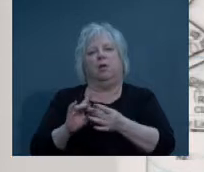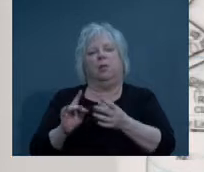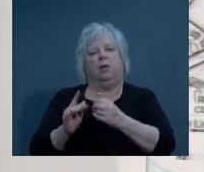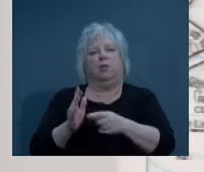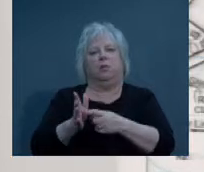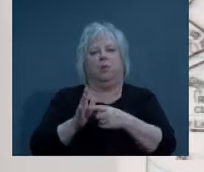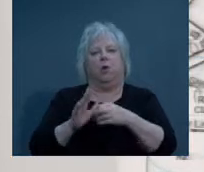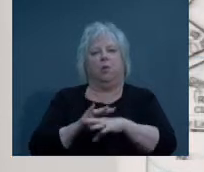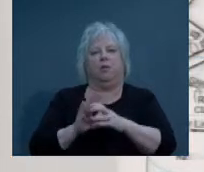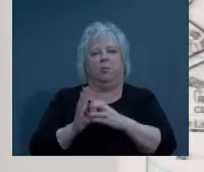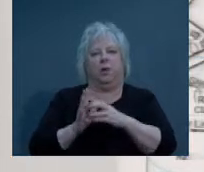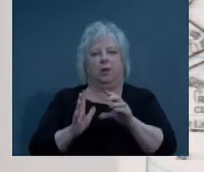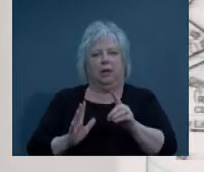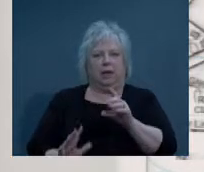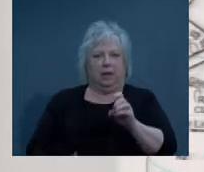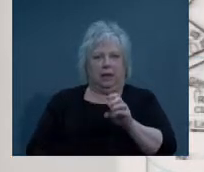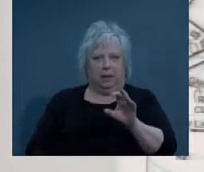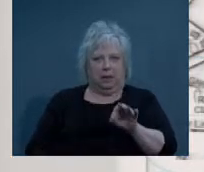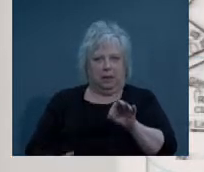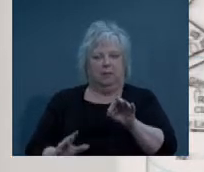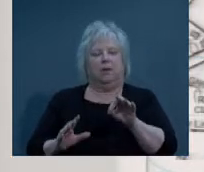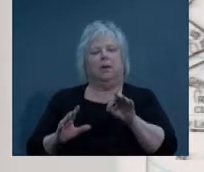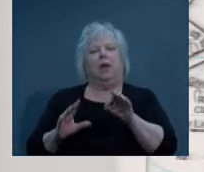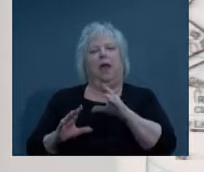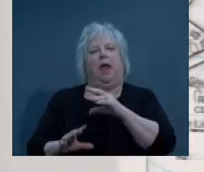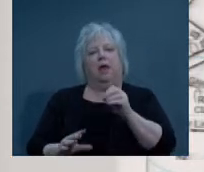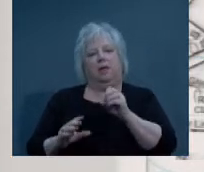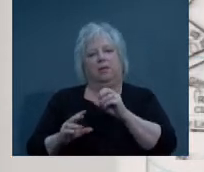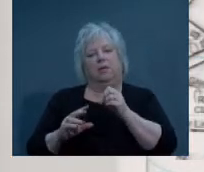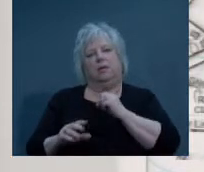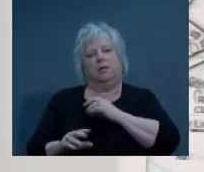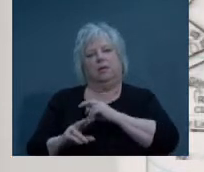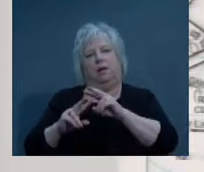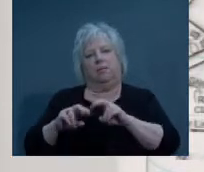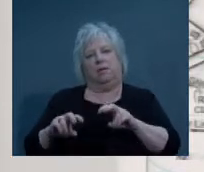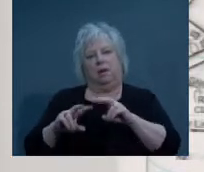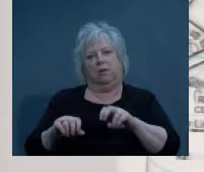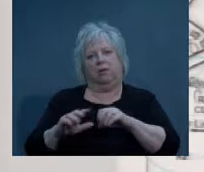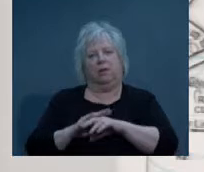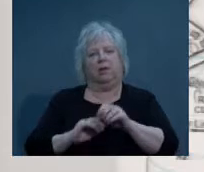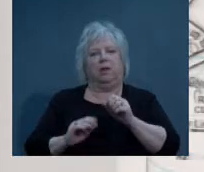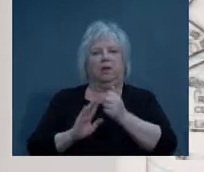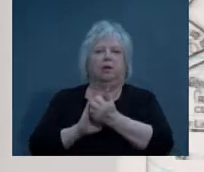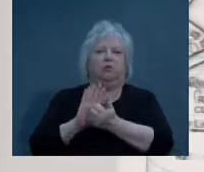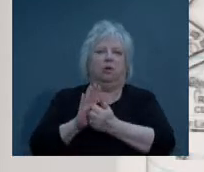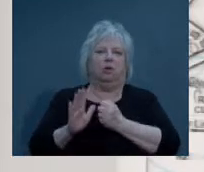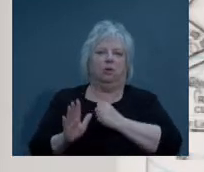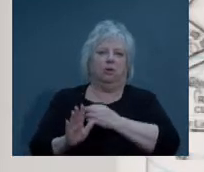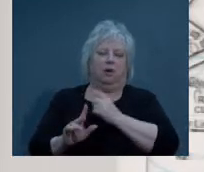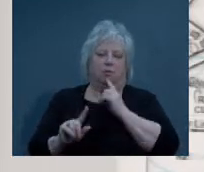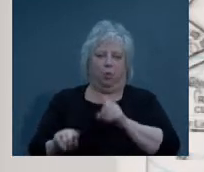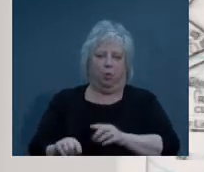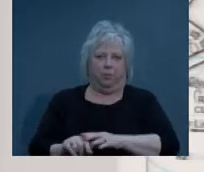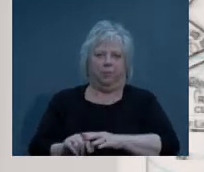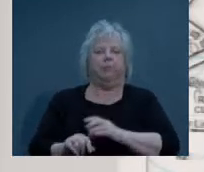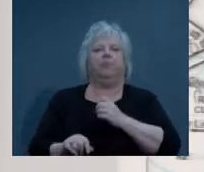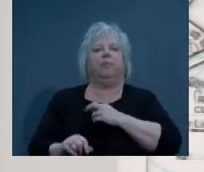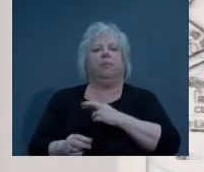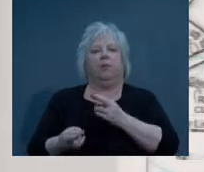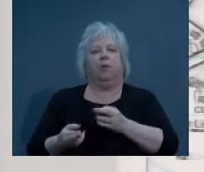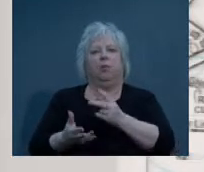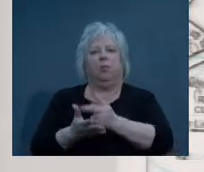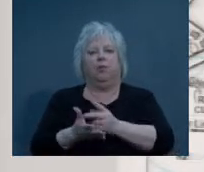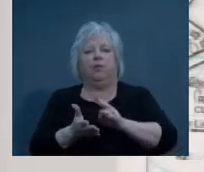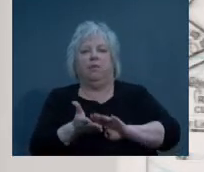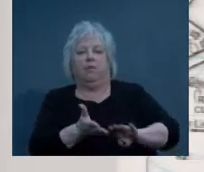outlined in paragraphs D, E, and F and the staff analysis in the agenda staff report. Staff also recommends approval of the